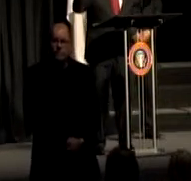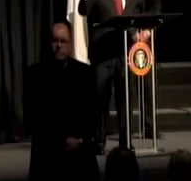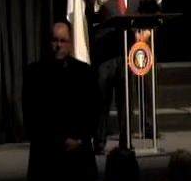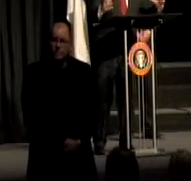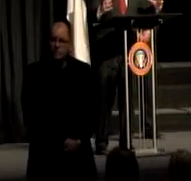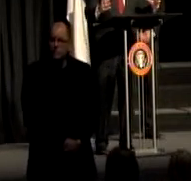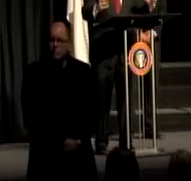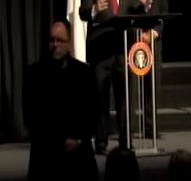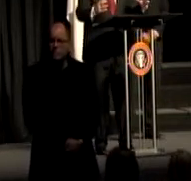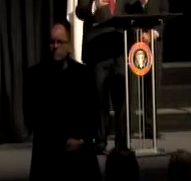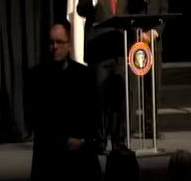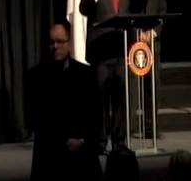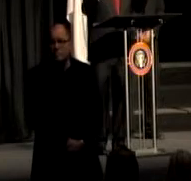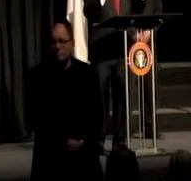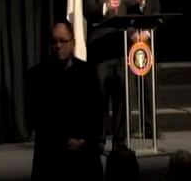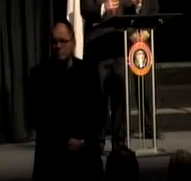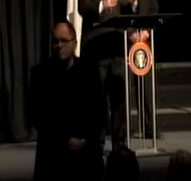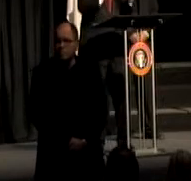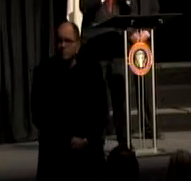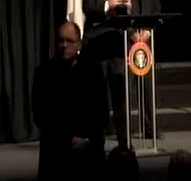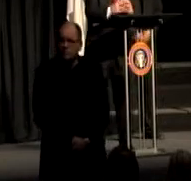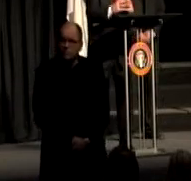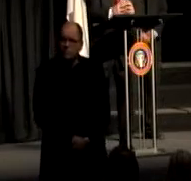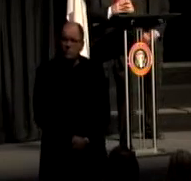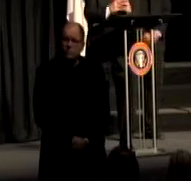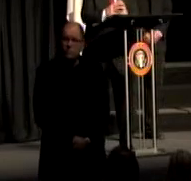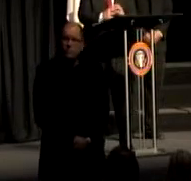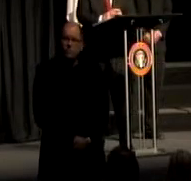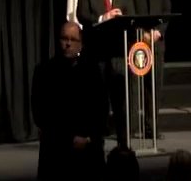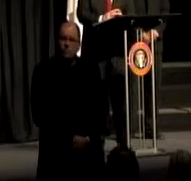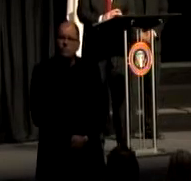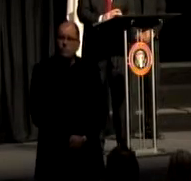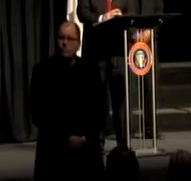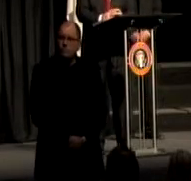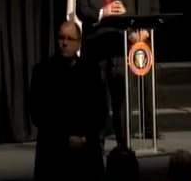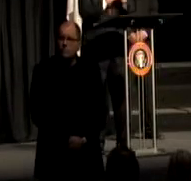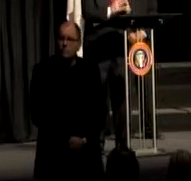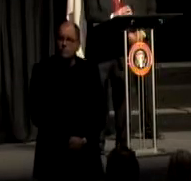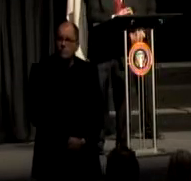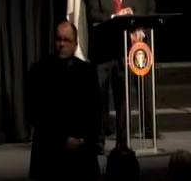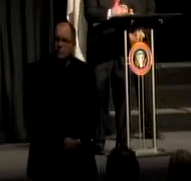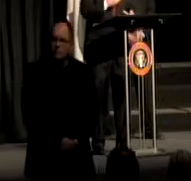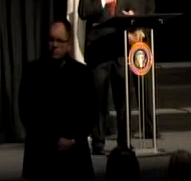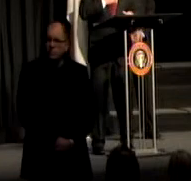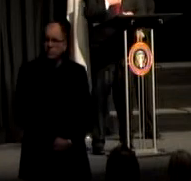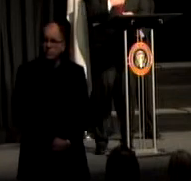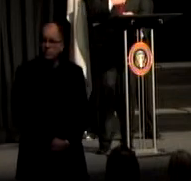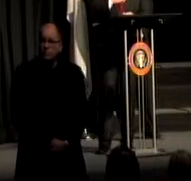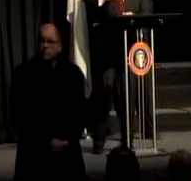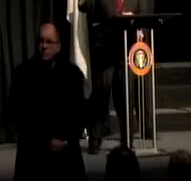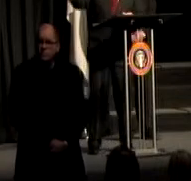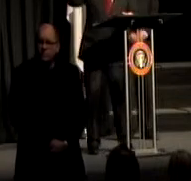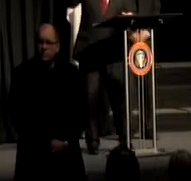one making a sacrifice to say I'm going to sacrifice and be part of something bigger than myself it starts with our